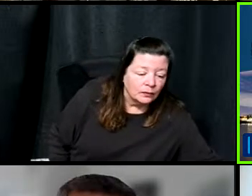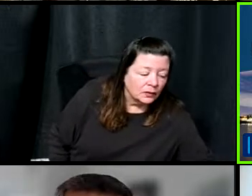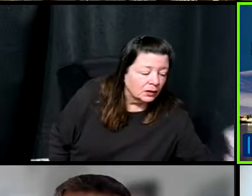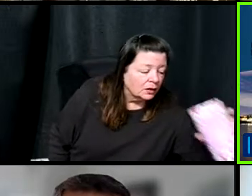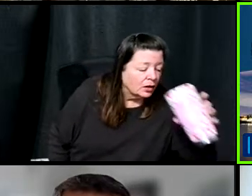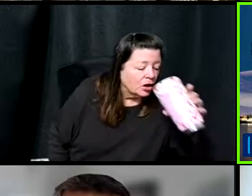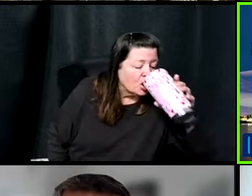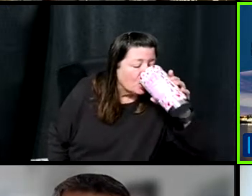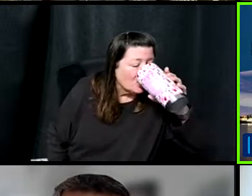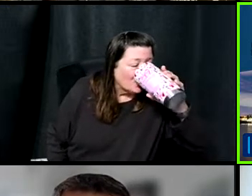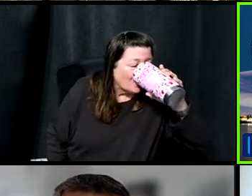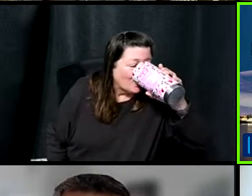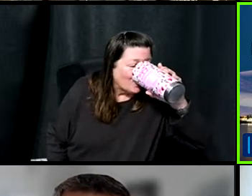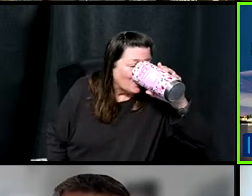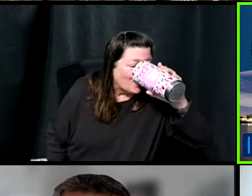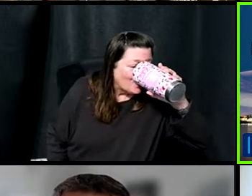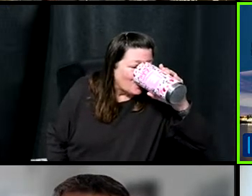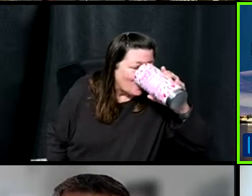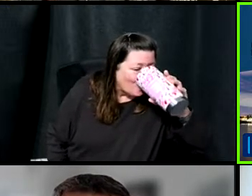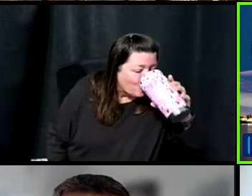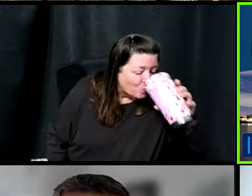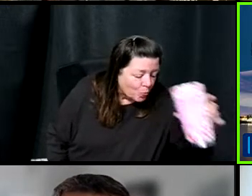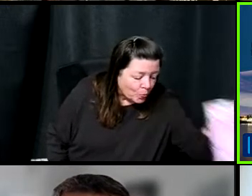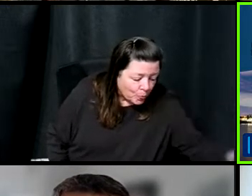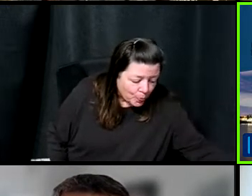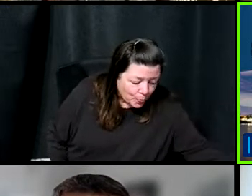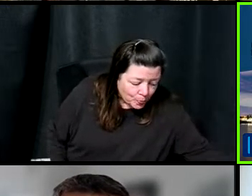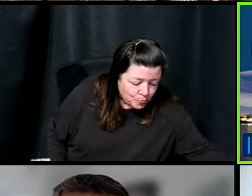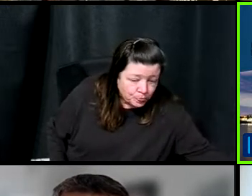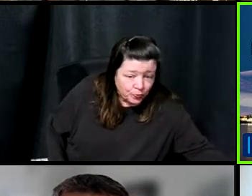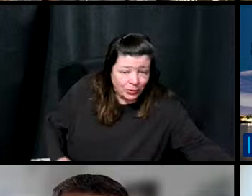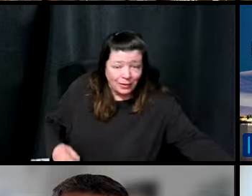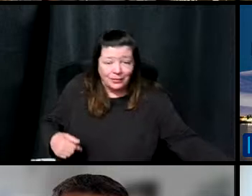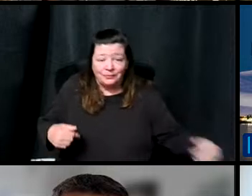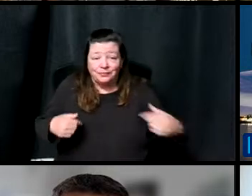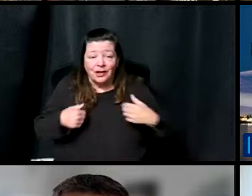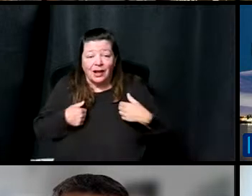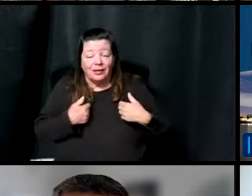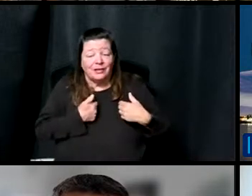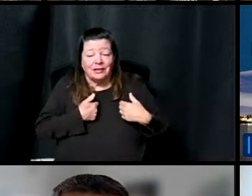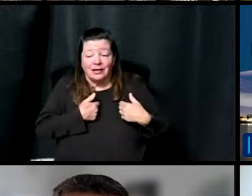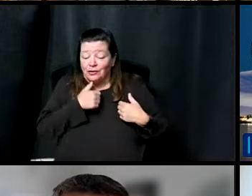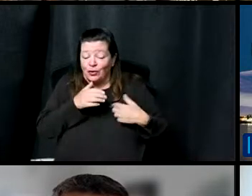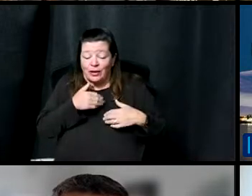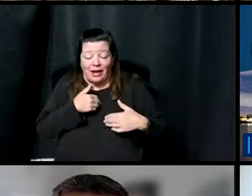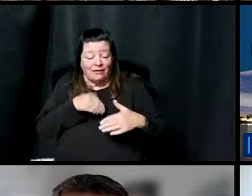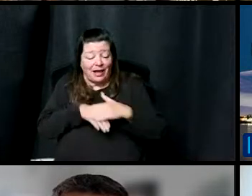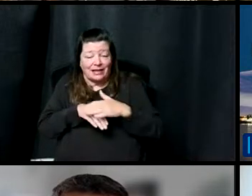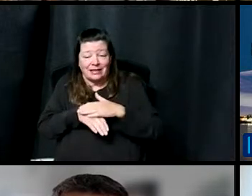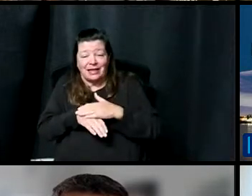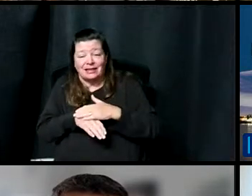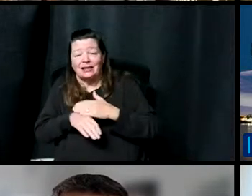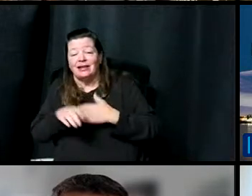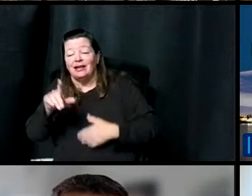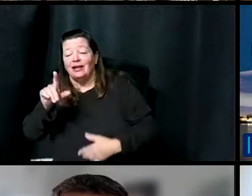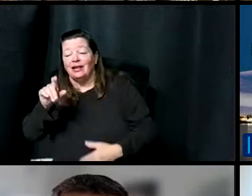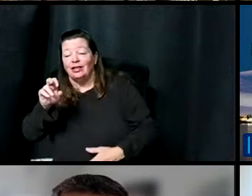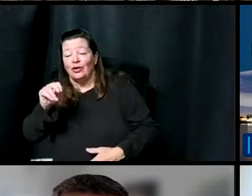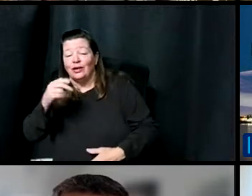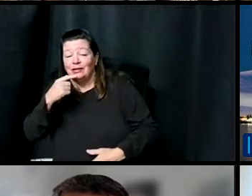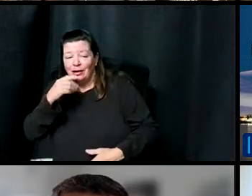Yeah, I don't think I have access to it, so I don't, hopefully we're pulling that up. Hold on, I'm trying to get it up for us right now. Thanks, Lauren.